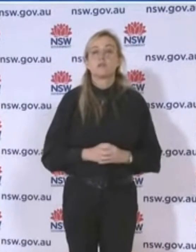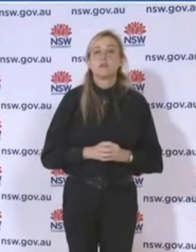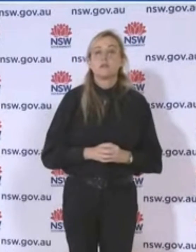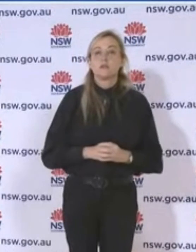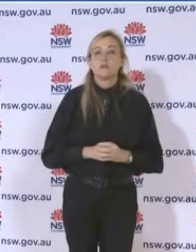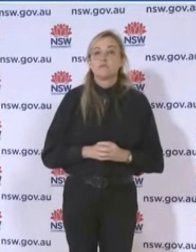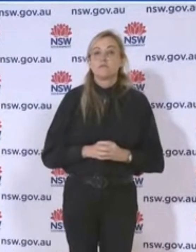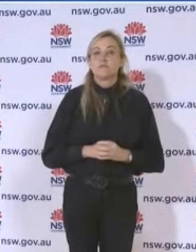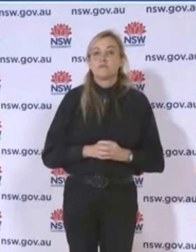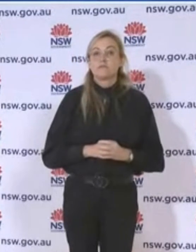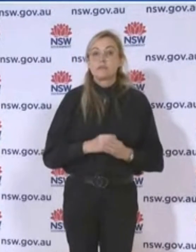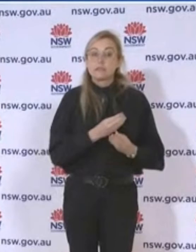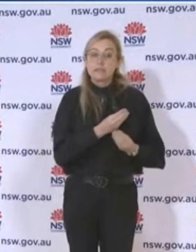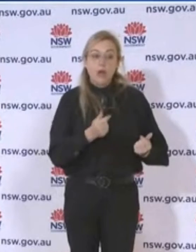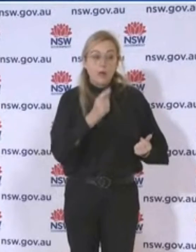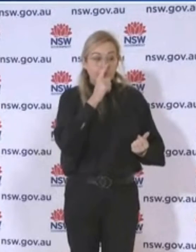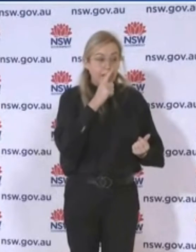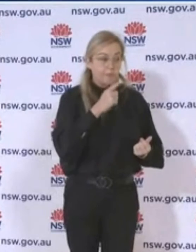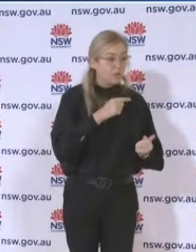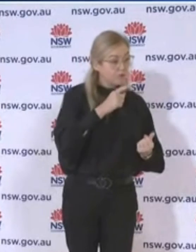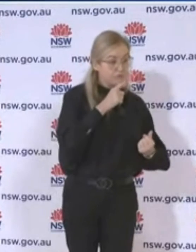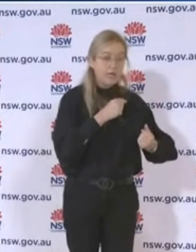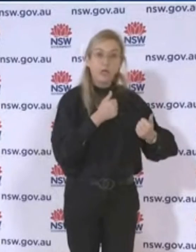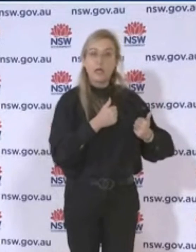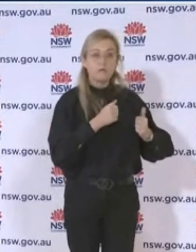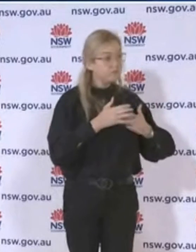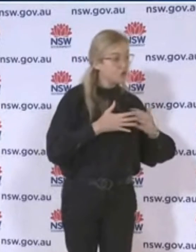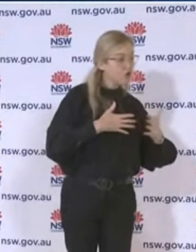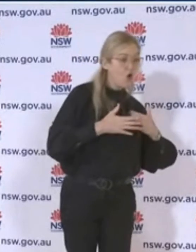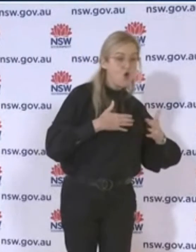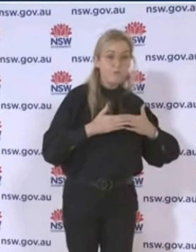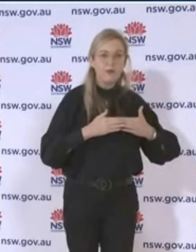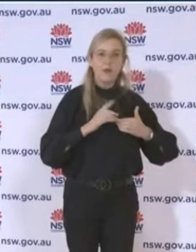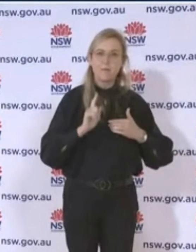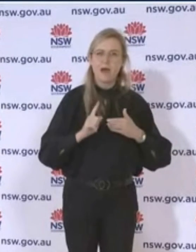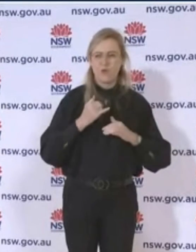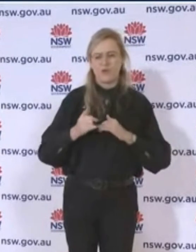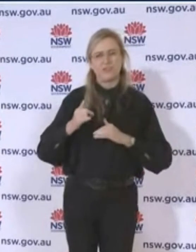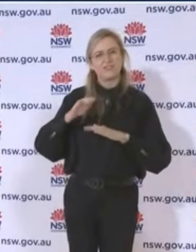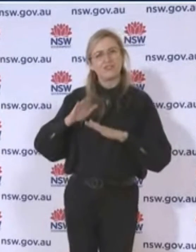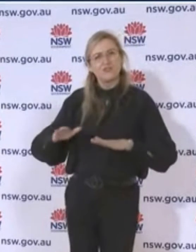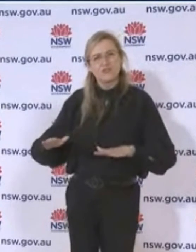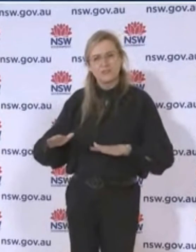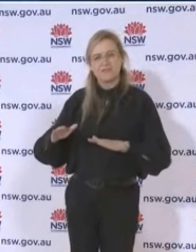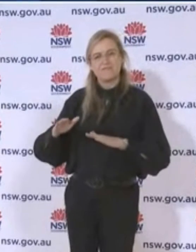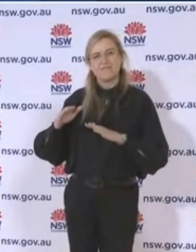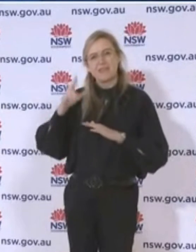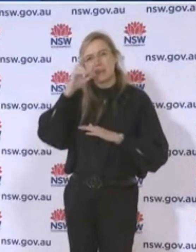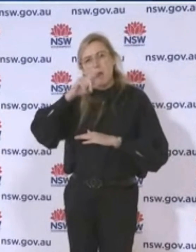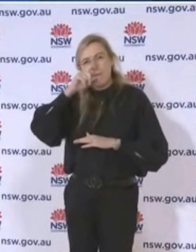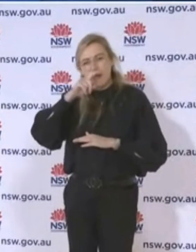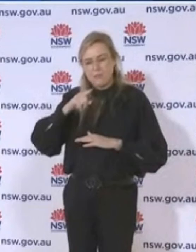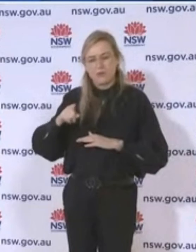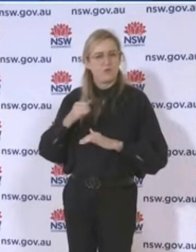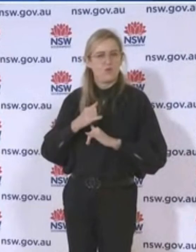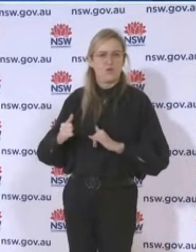who've got means to cope with it find it difficult enough to learn children and adolescents. And anything we can do to relieve the pressure on families, we